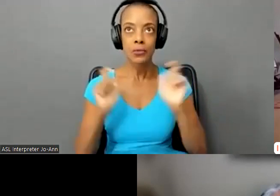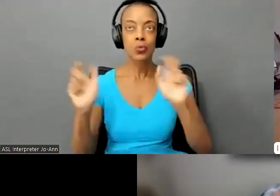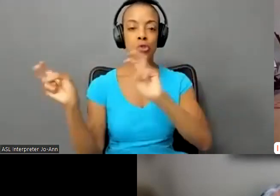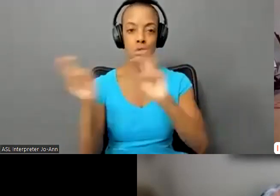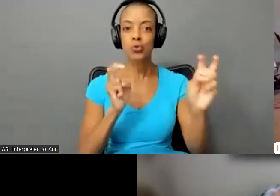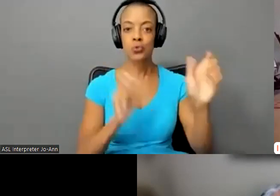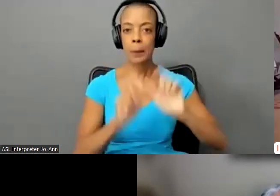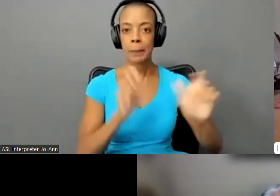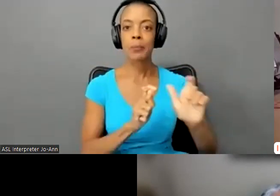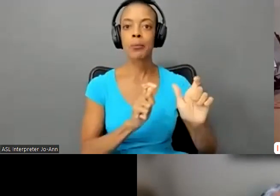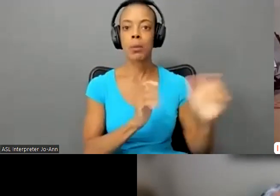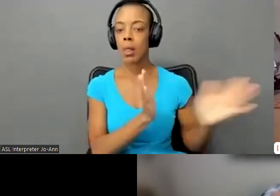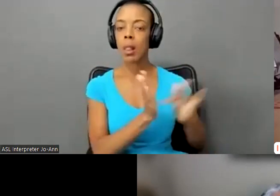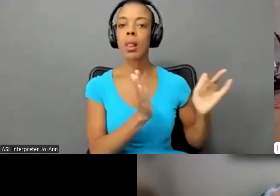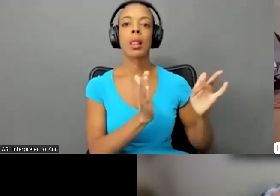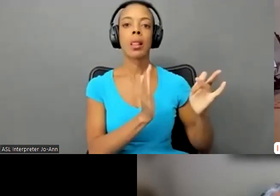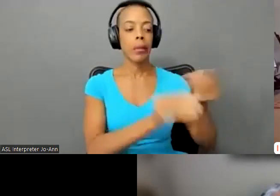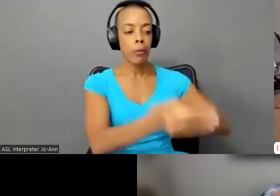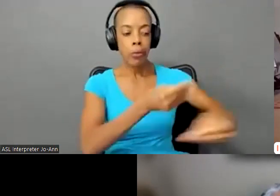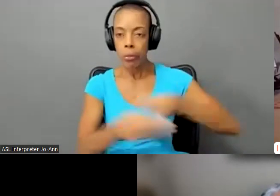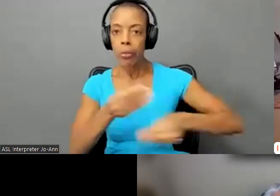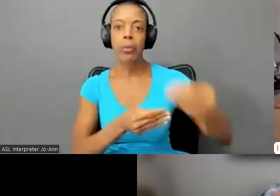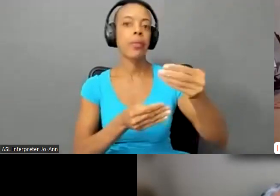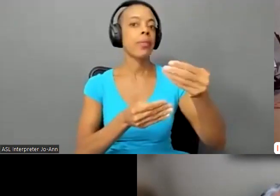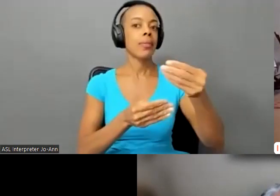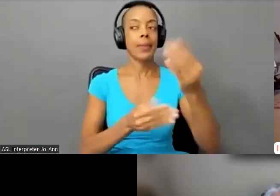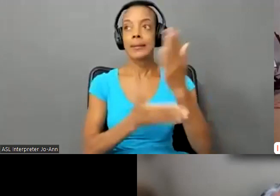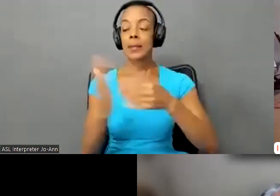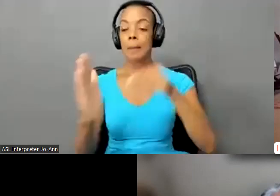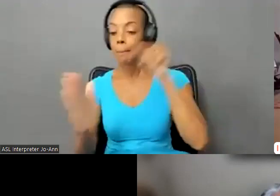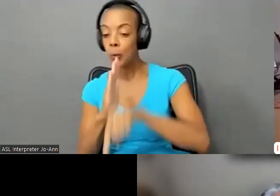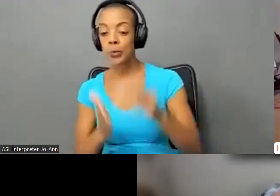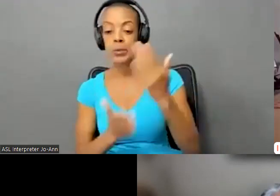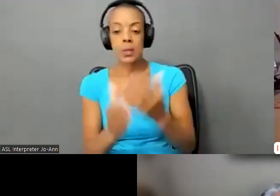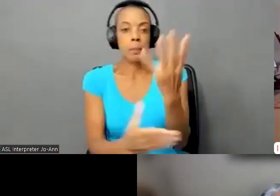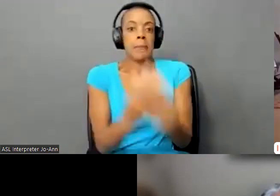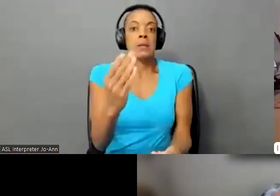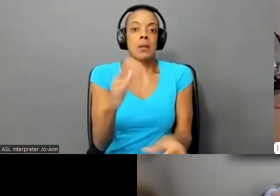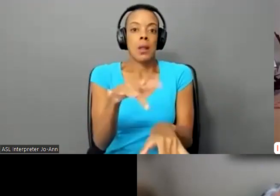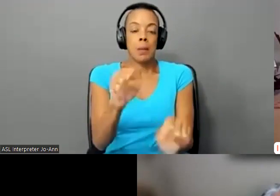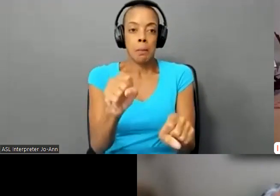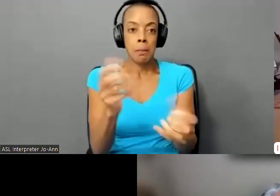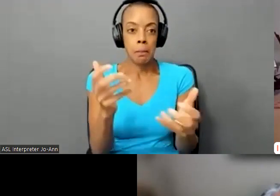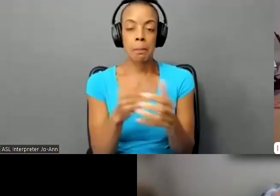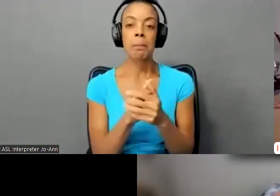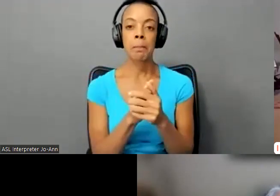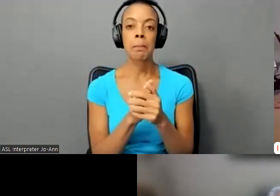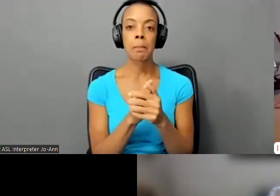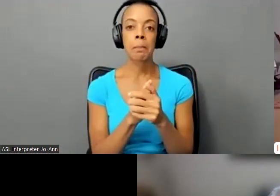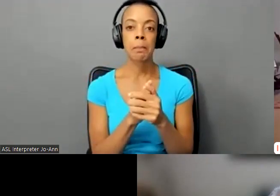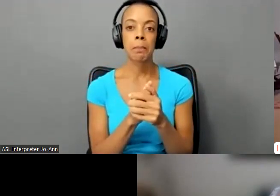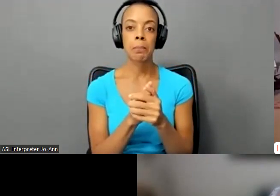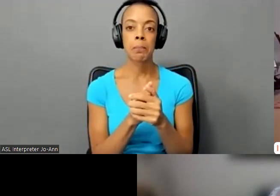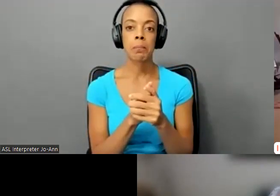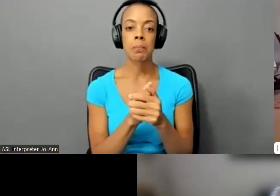trafficked or have been trafficked and then murdered and are still missing. And so a lot of, I think, the